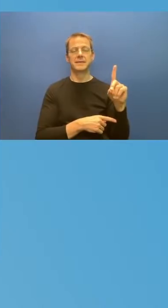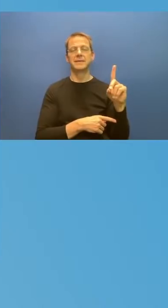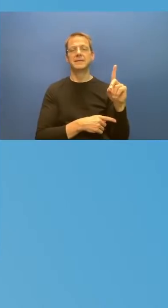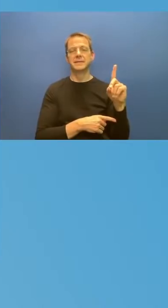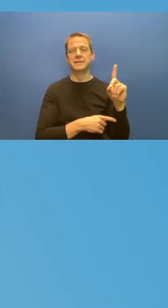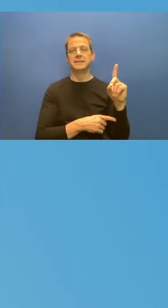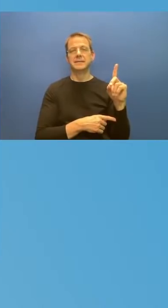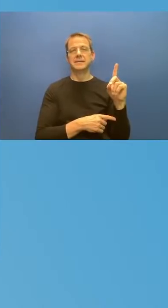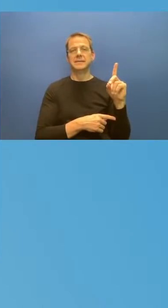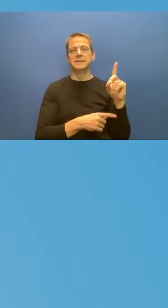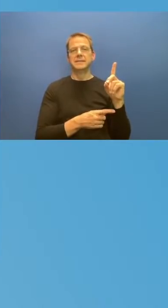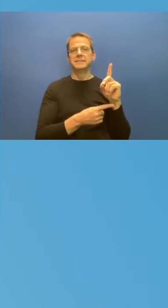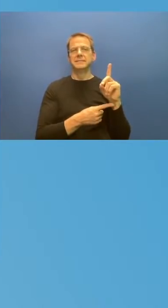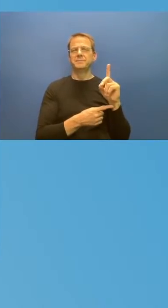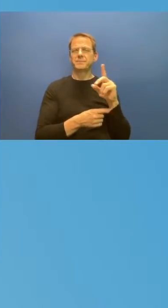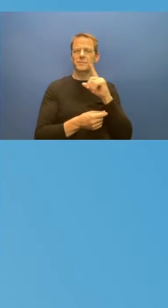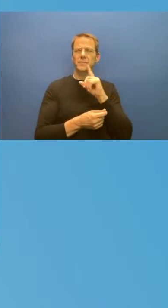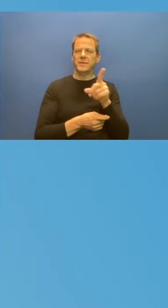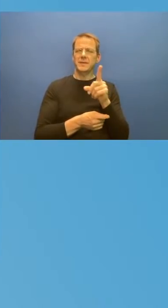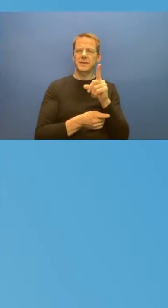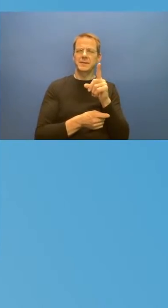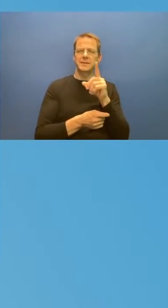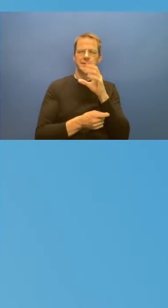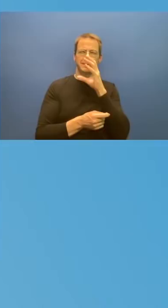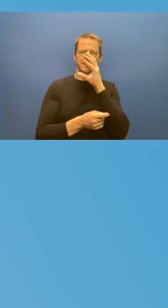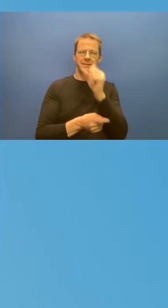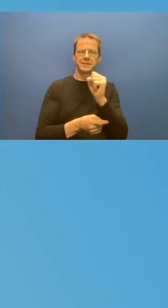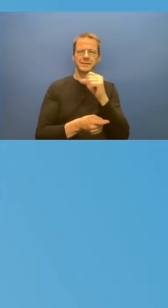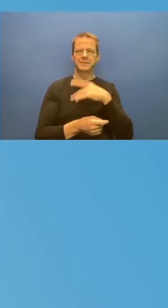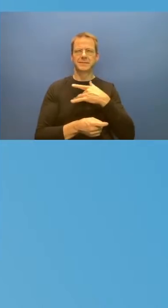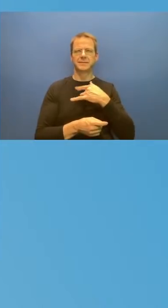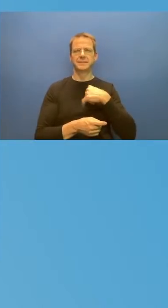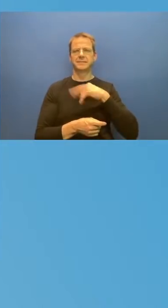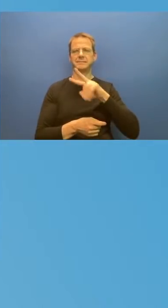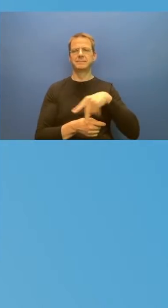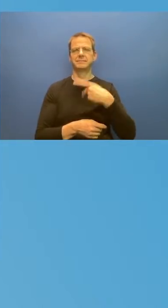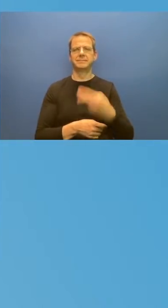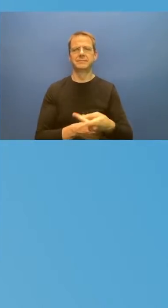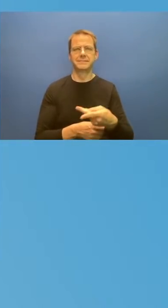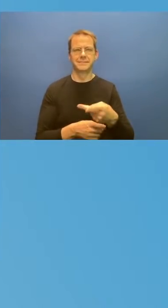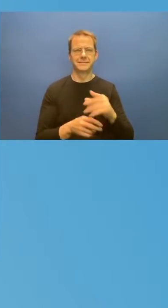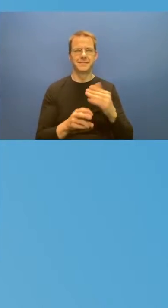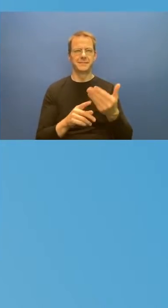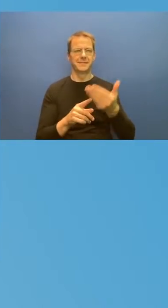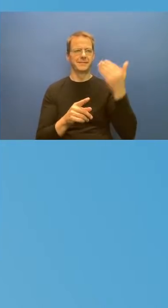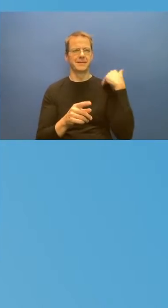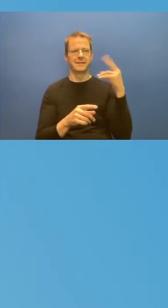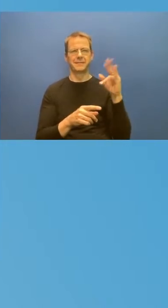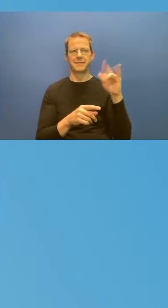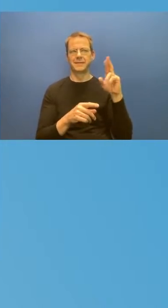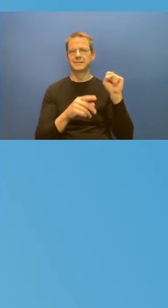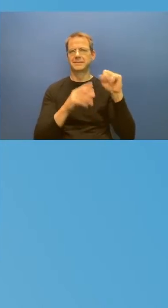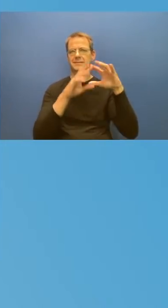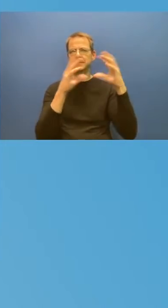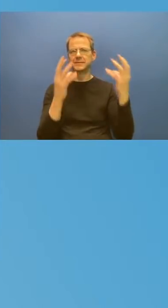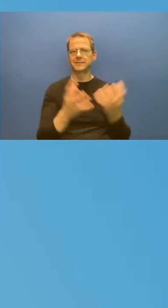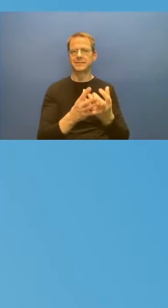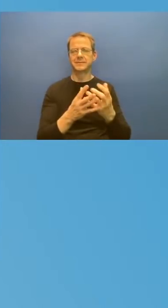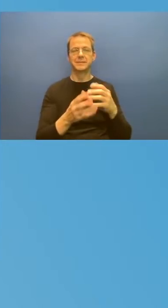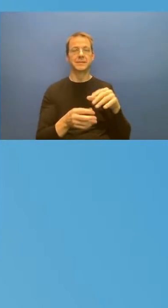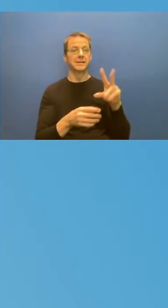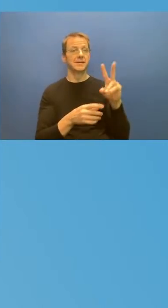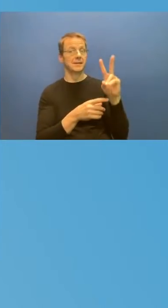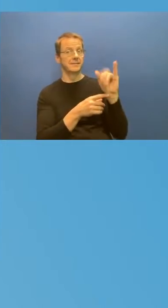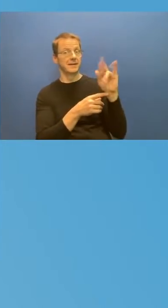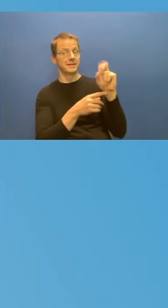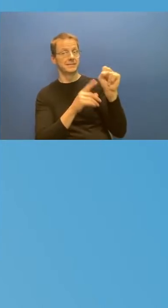it deals with human populations, and then we've gone as we've improved our science and figured out